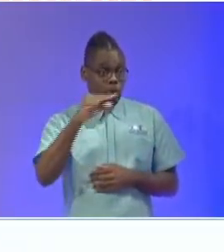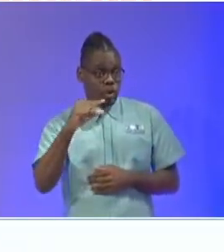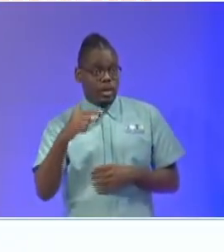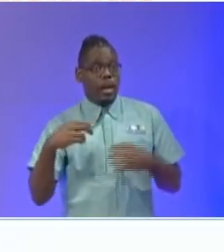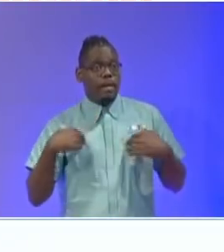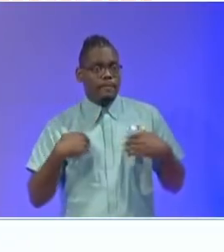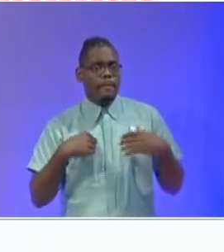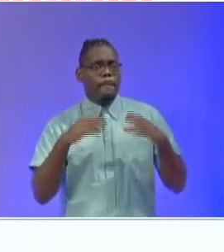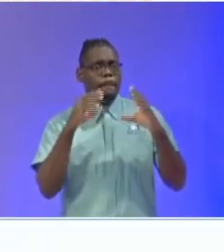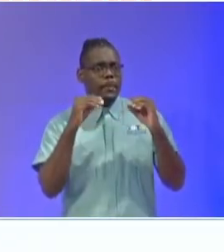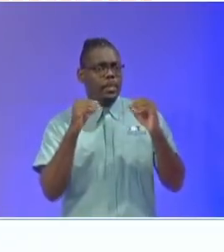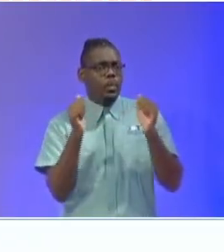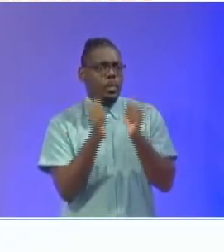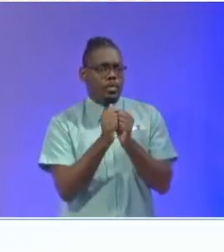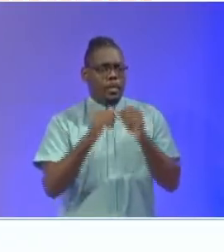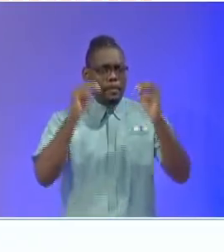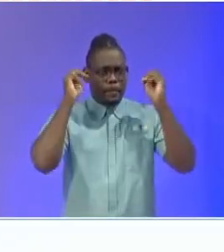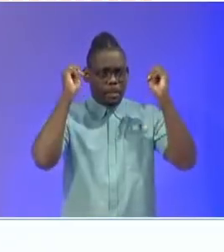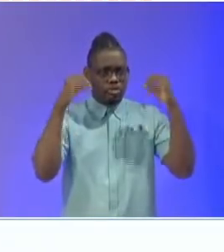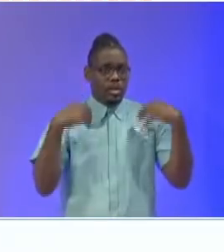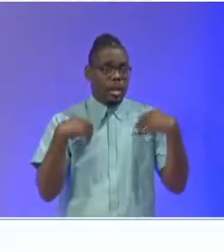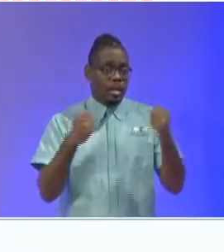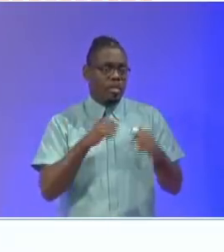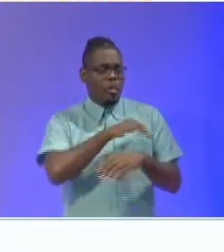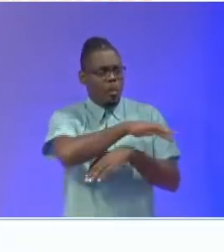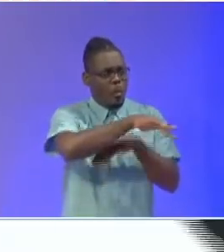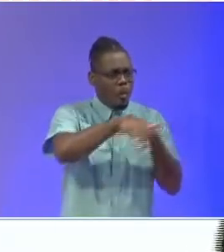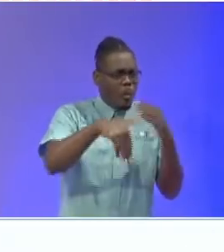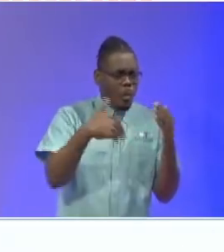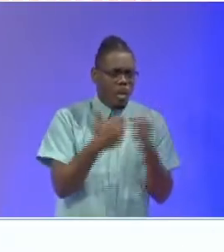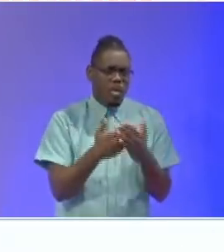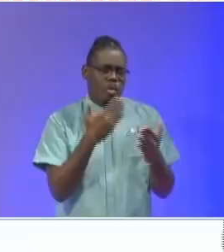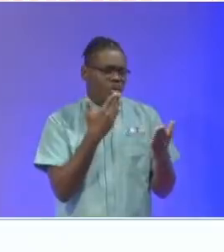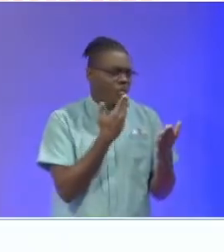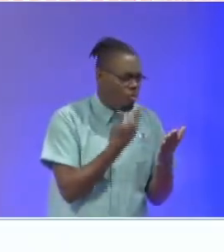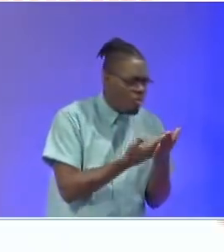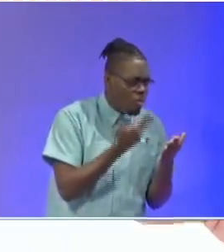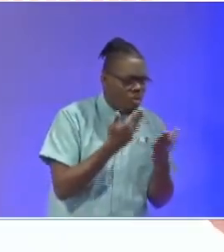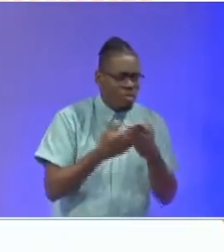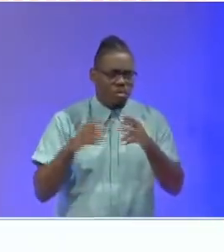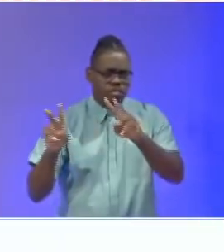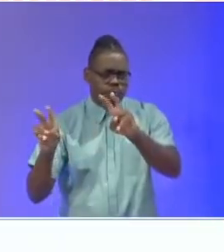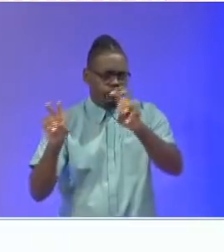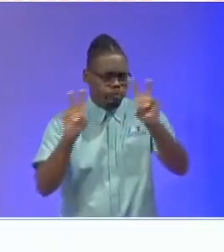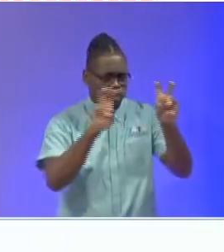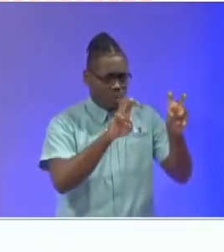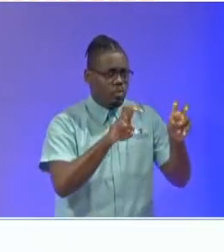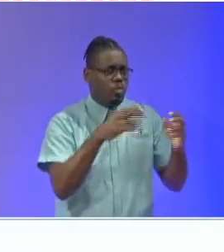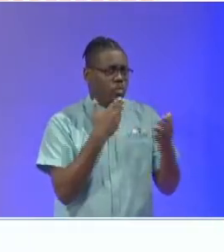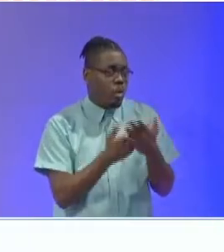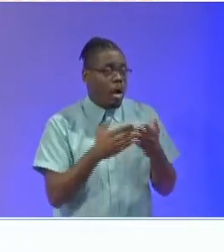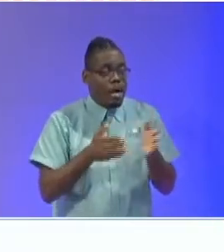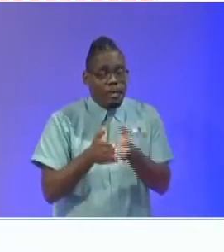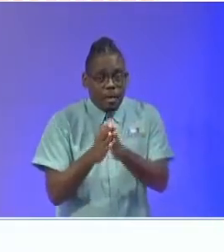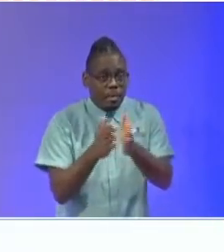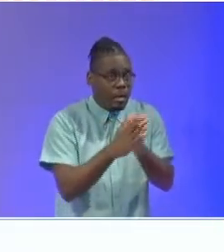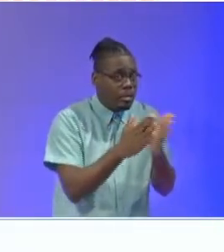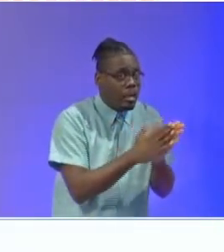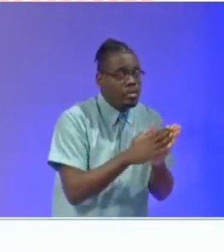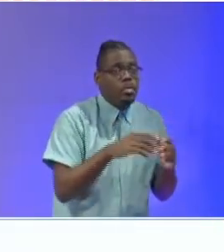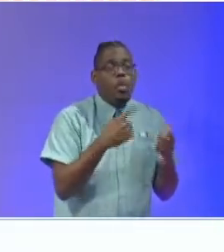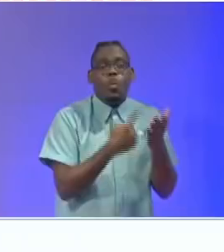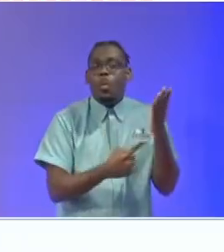And all of these very good issues that are being raised, all of these things were discussed on